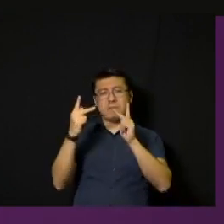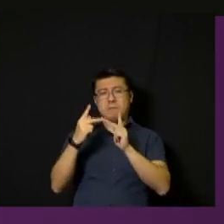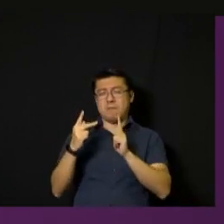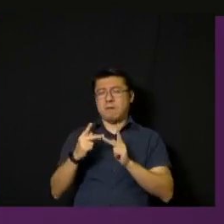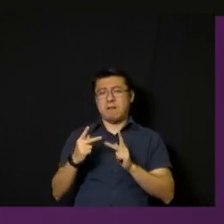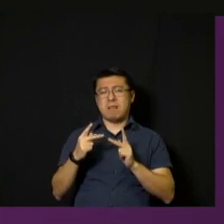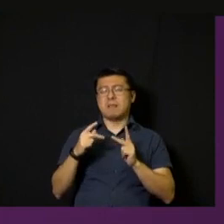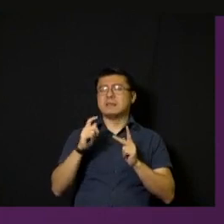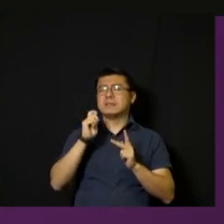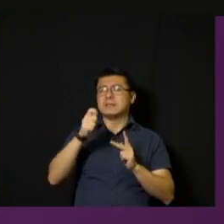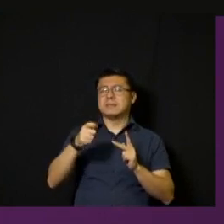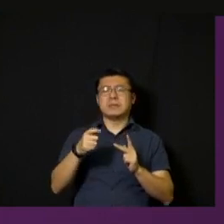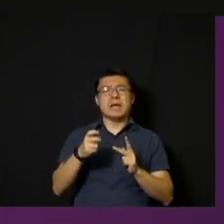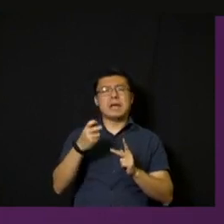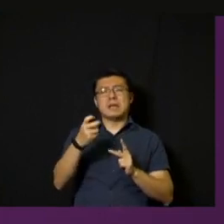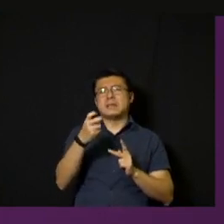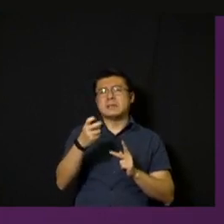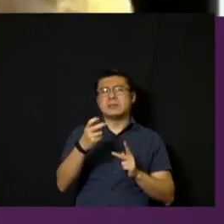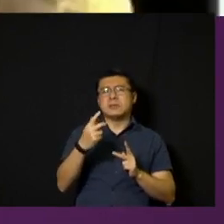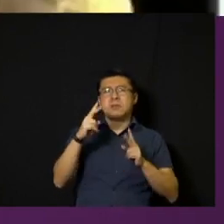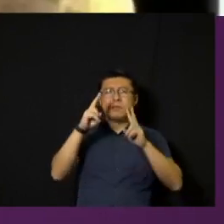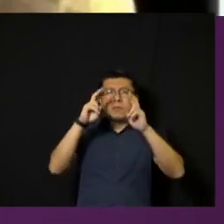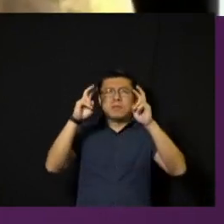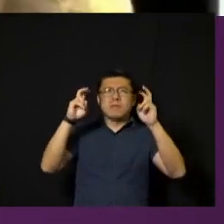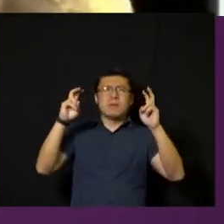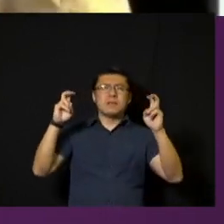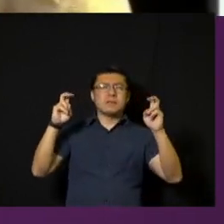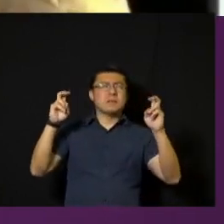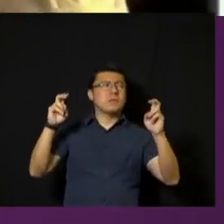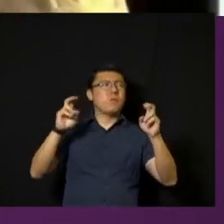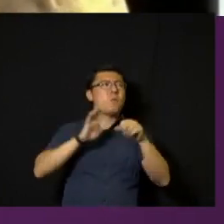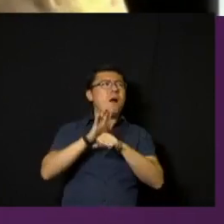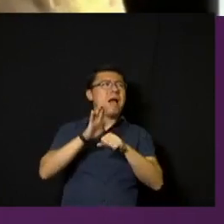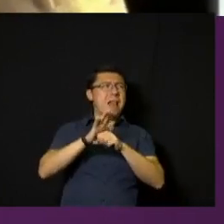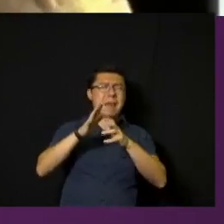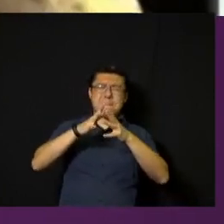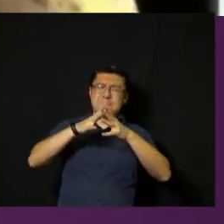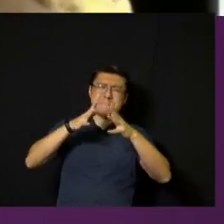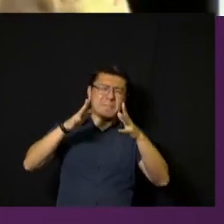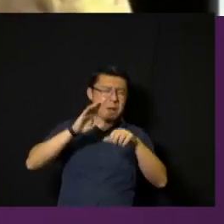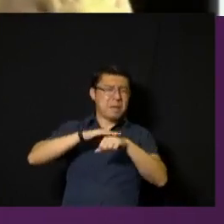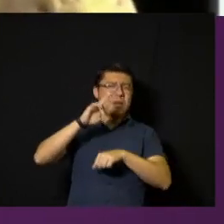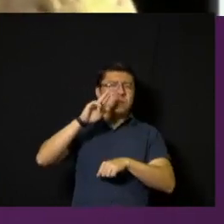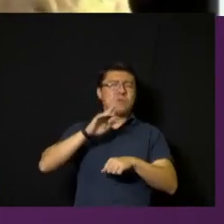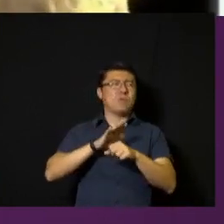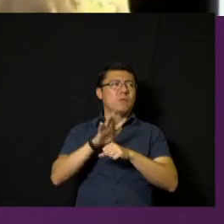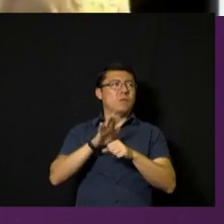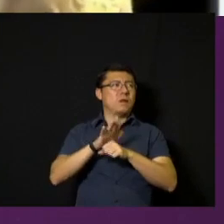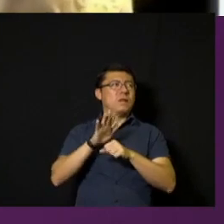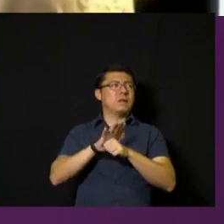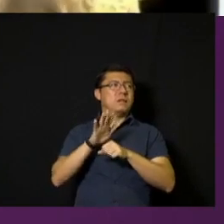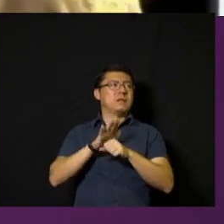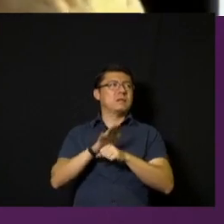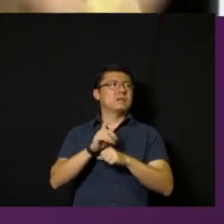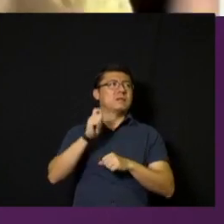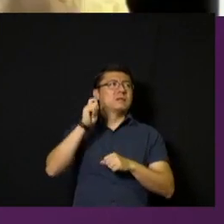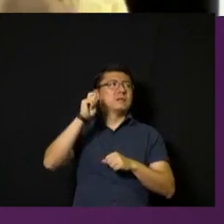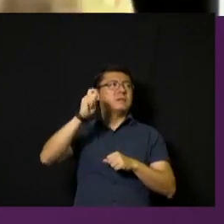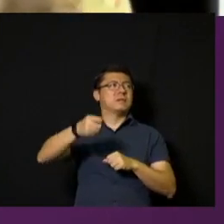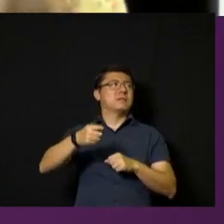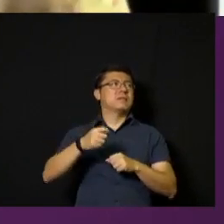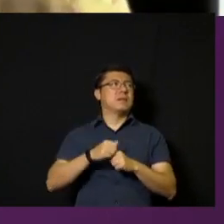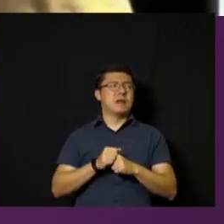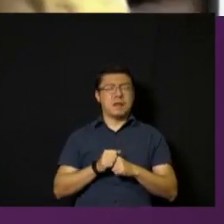these dreams are the result of a bigger dream, something that has a